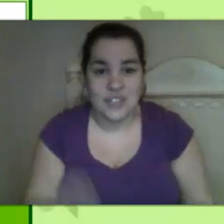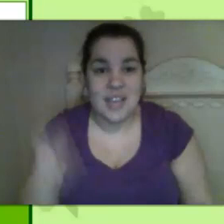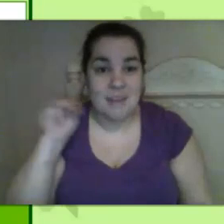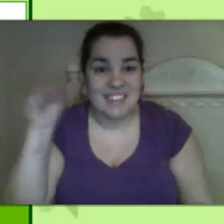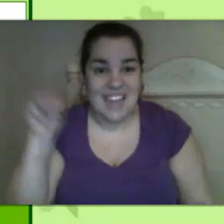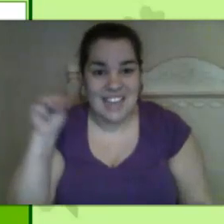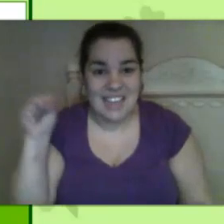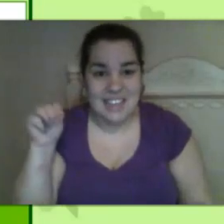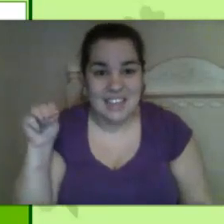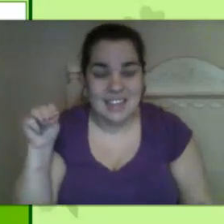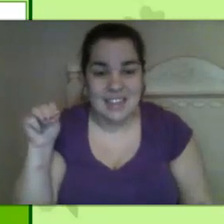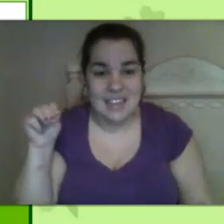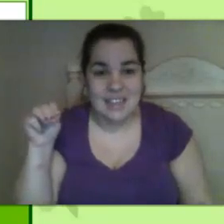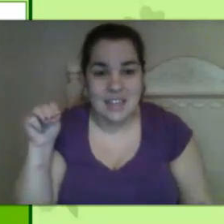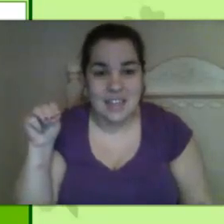Did you say Monday?